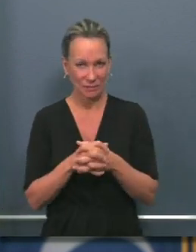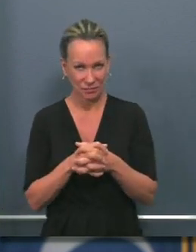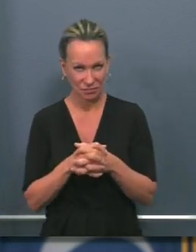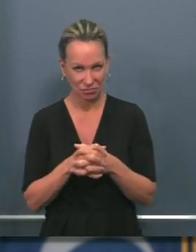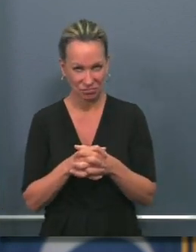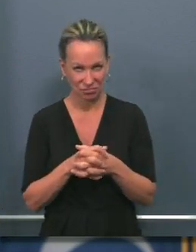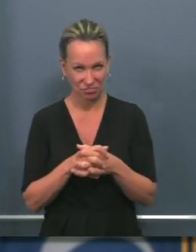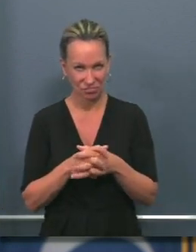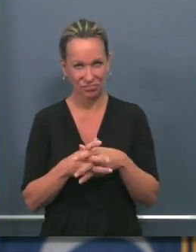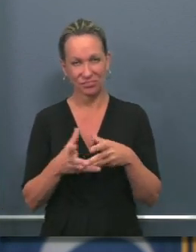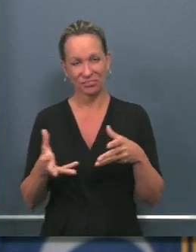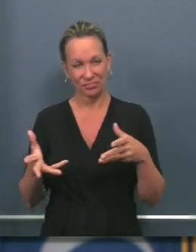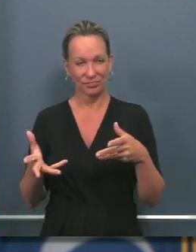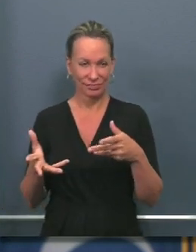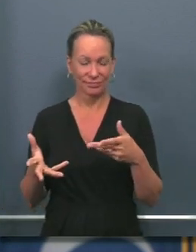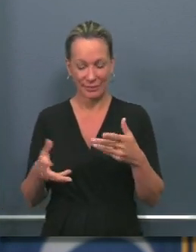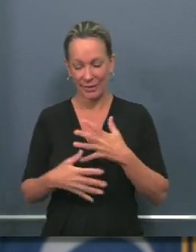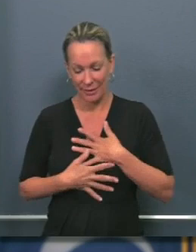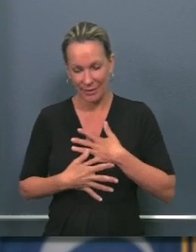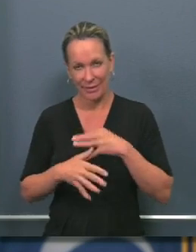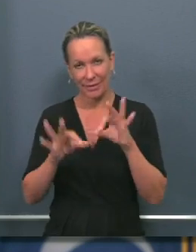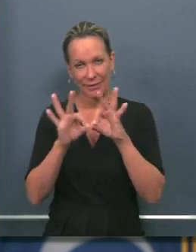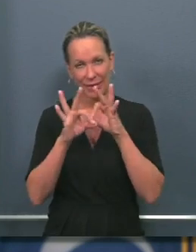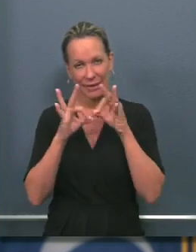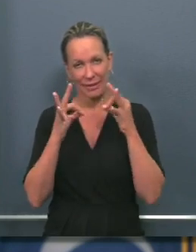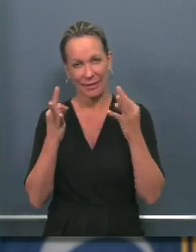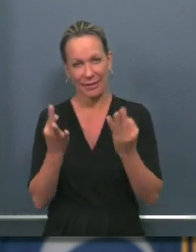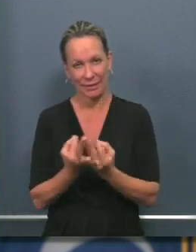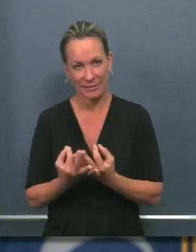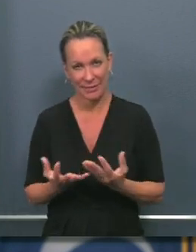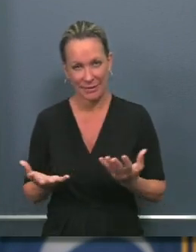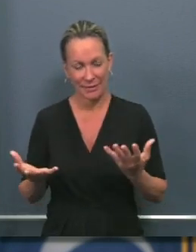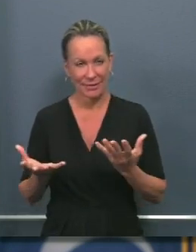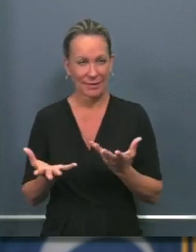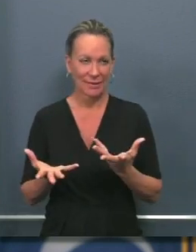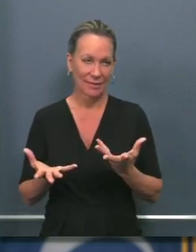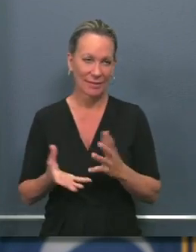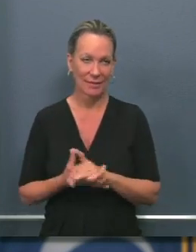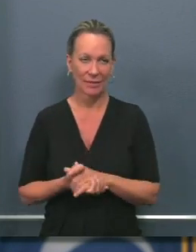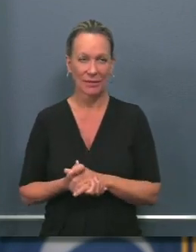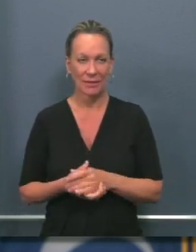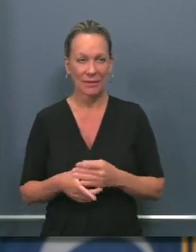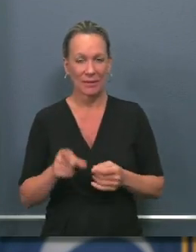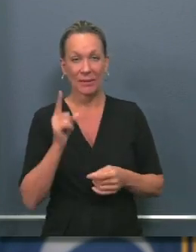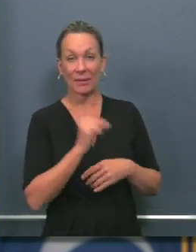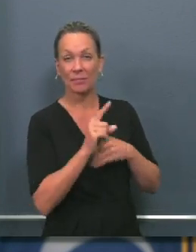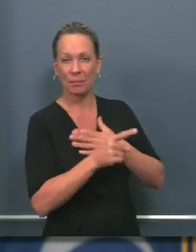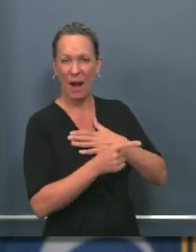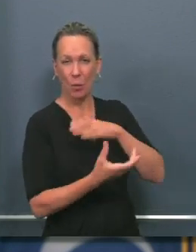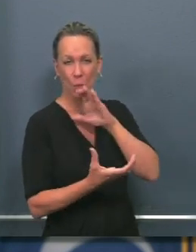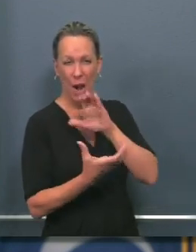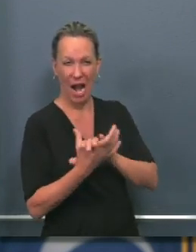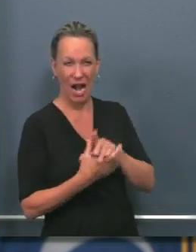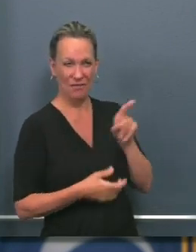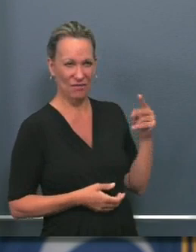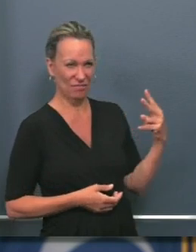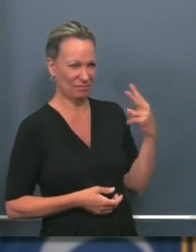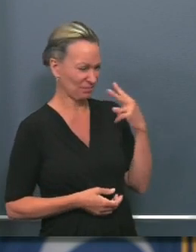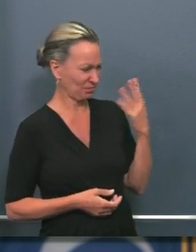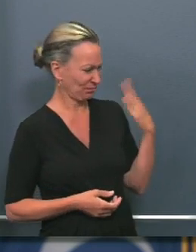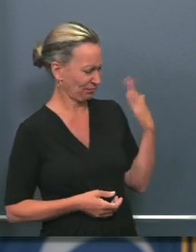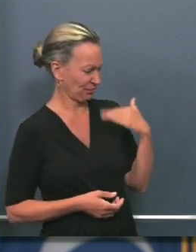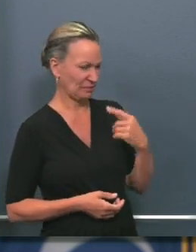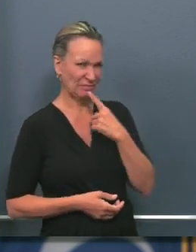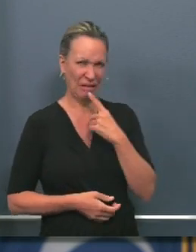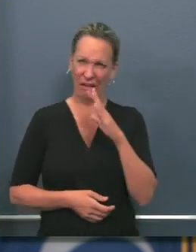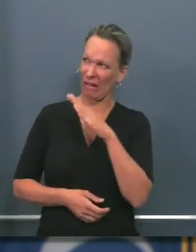family effort to remove what was described by my wife as, forgive me, a mullet. So that is